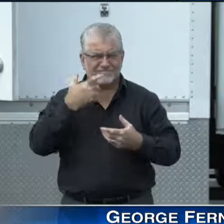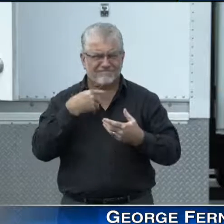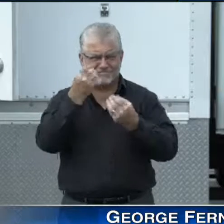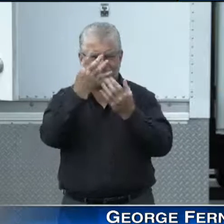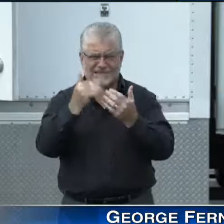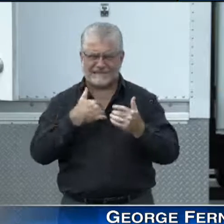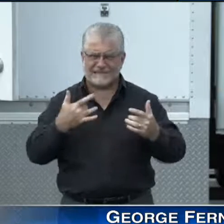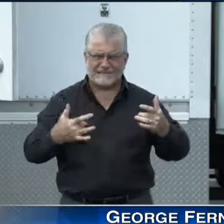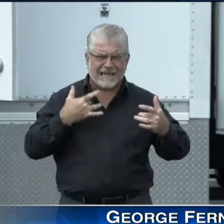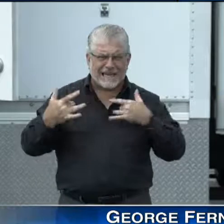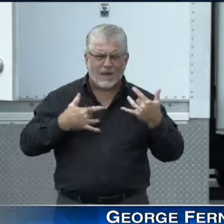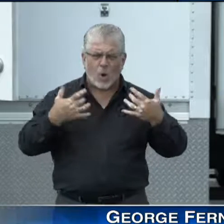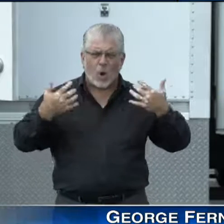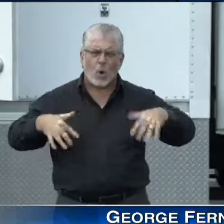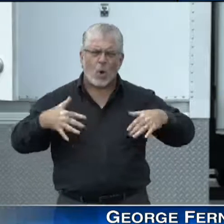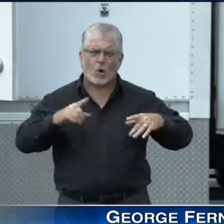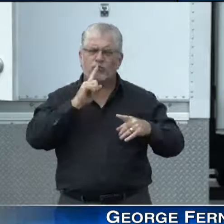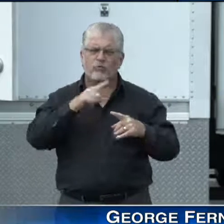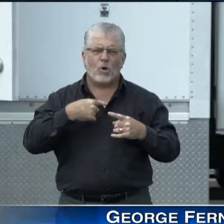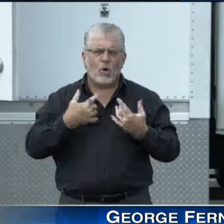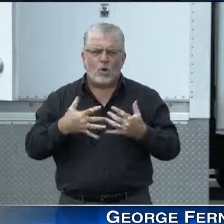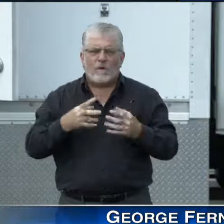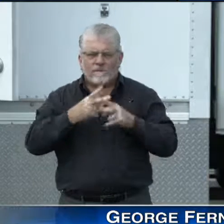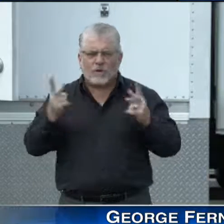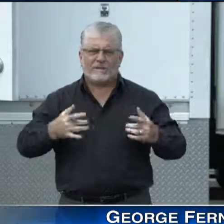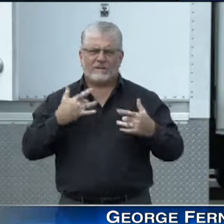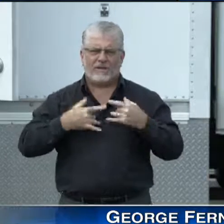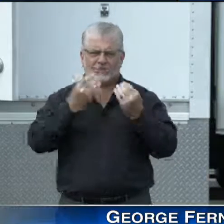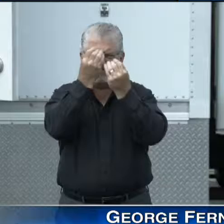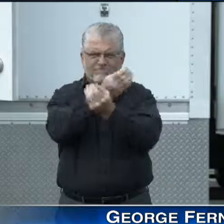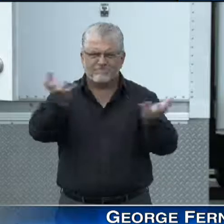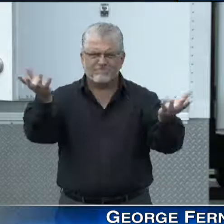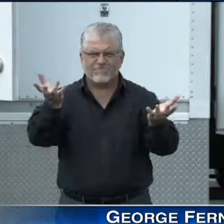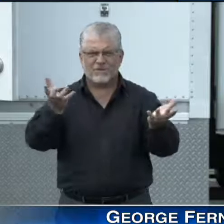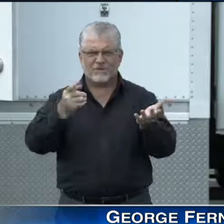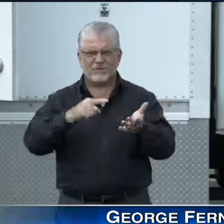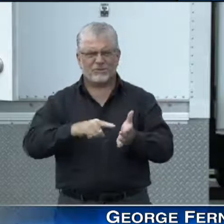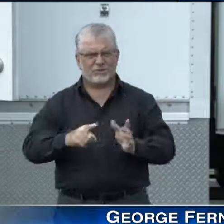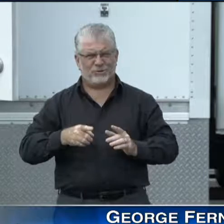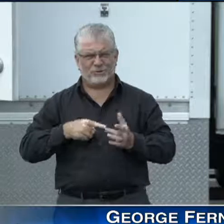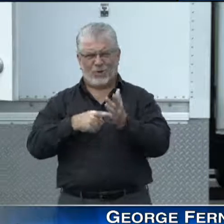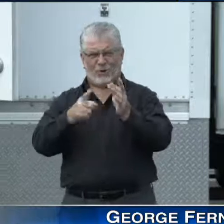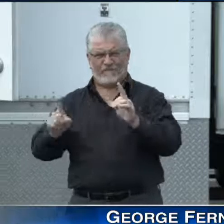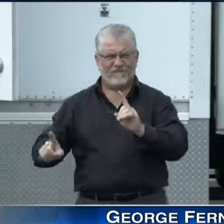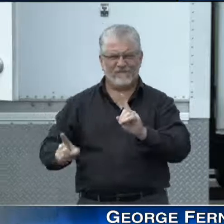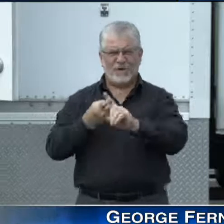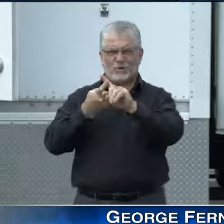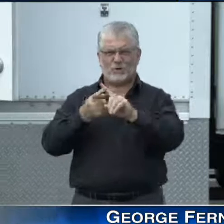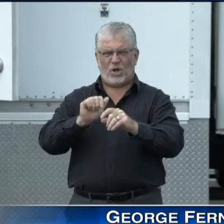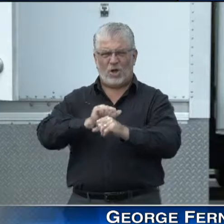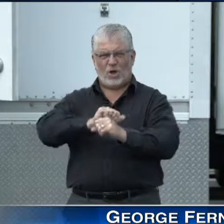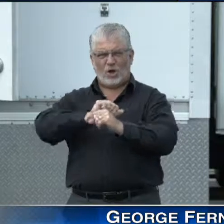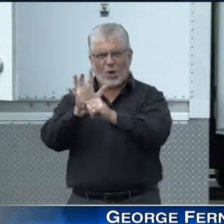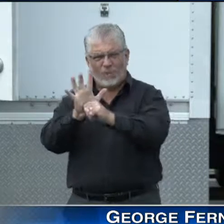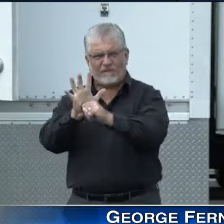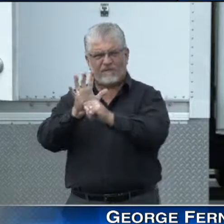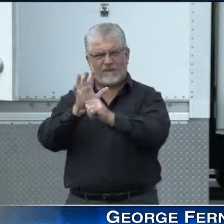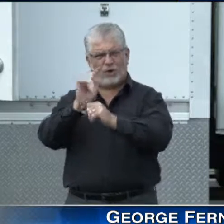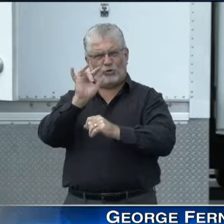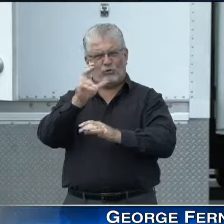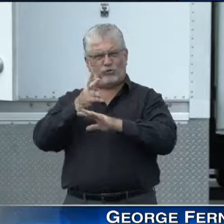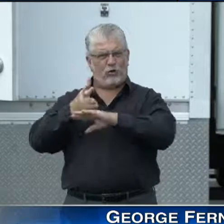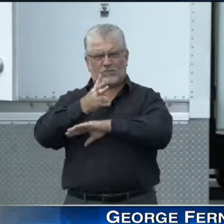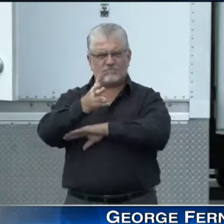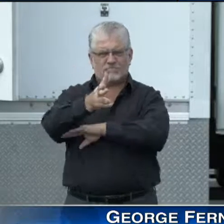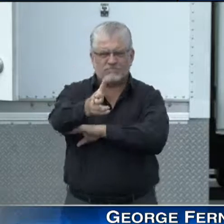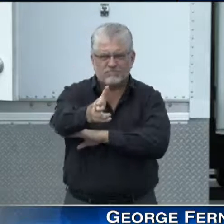Connection and the unveiling of Pennsylvania's first ever COVID-19 mobile response unit. The